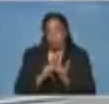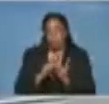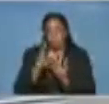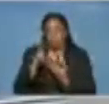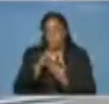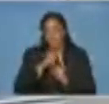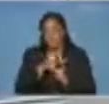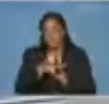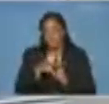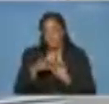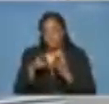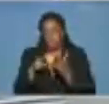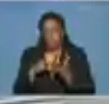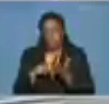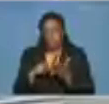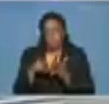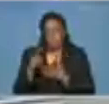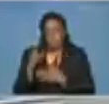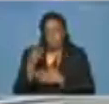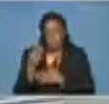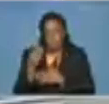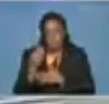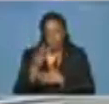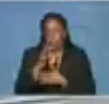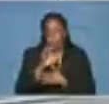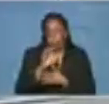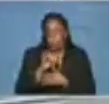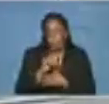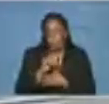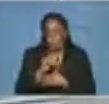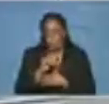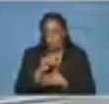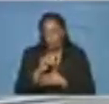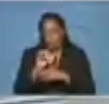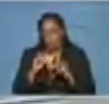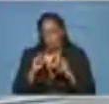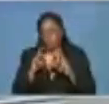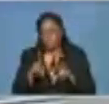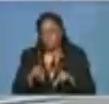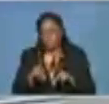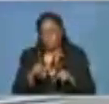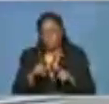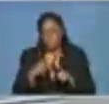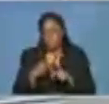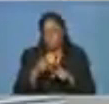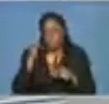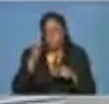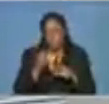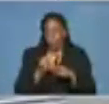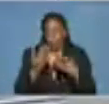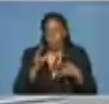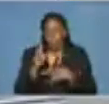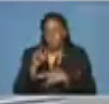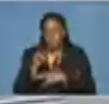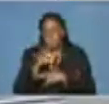recorded 1,490 vendor registrations, 299 posted opportunities, and they have identified